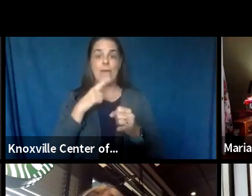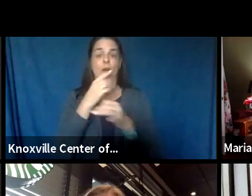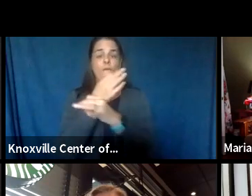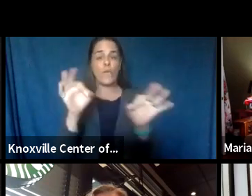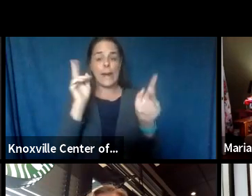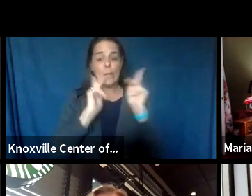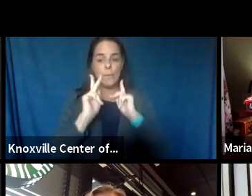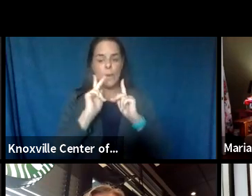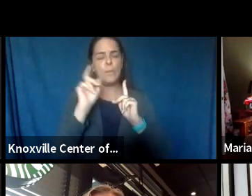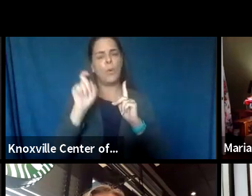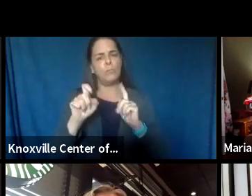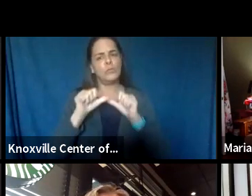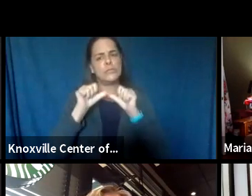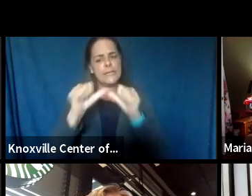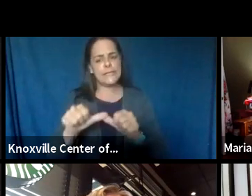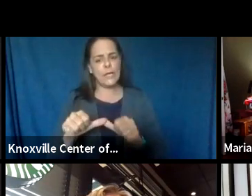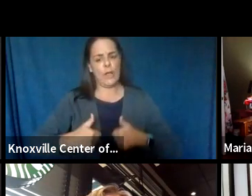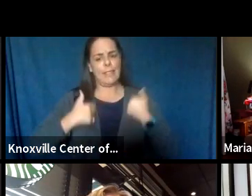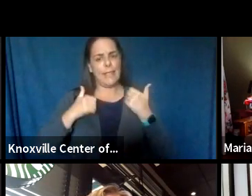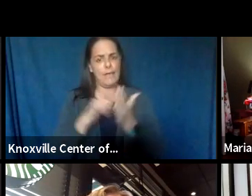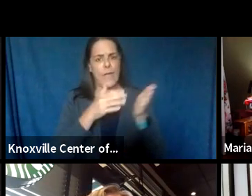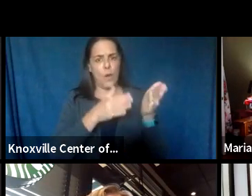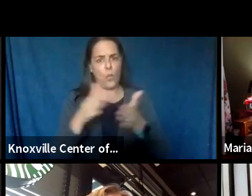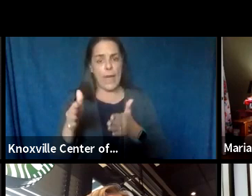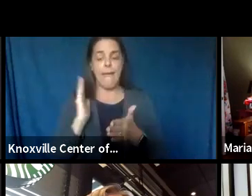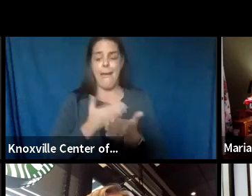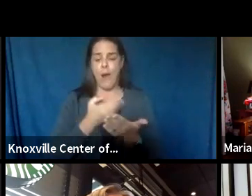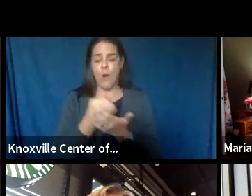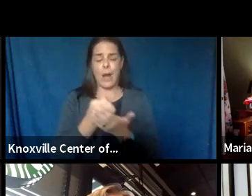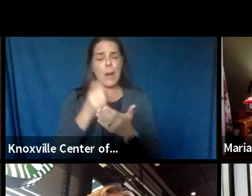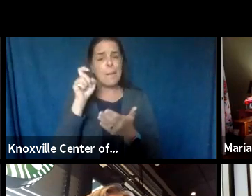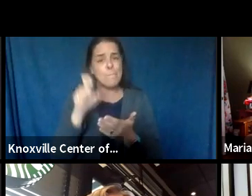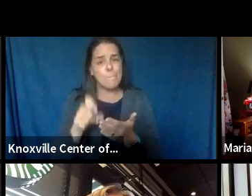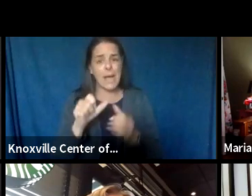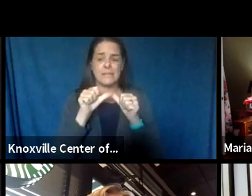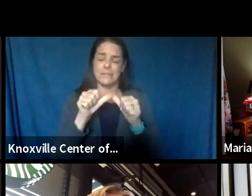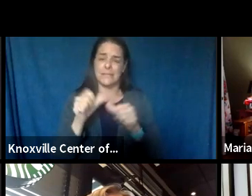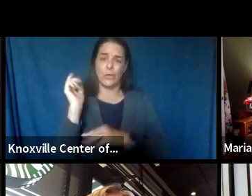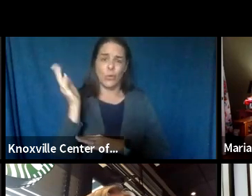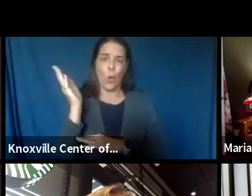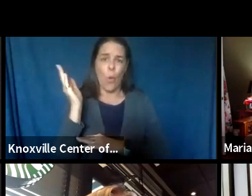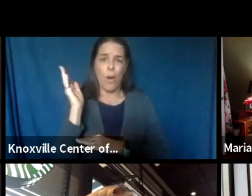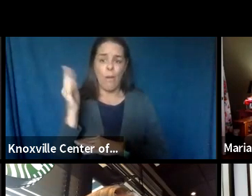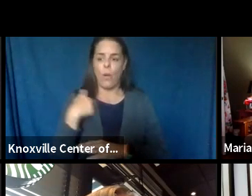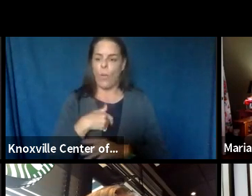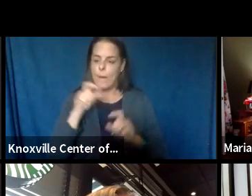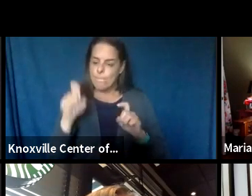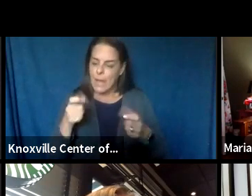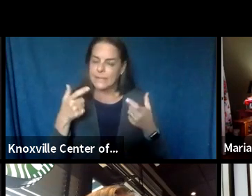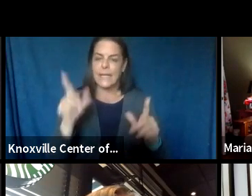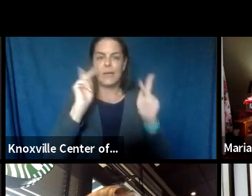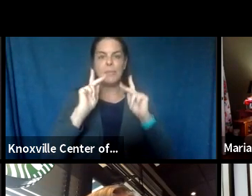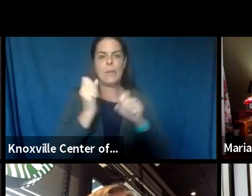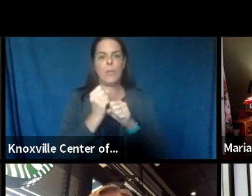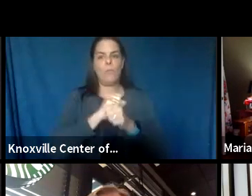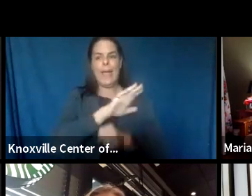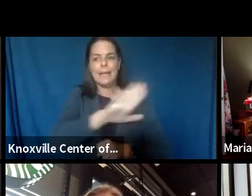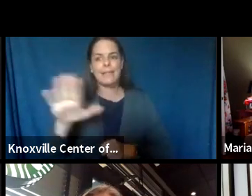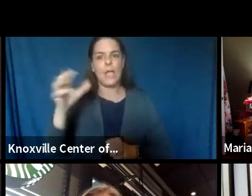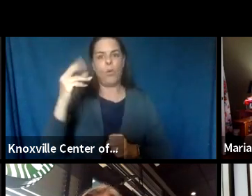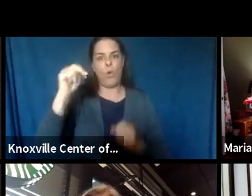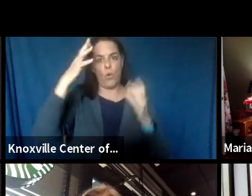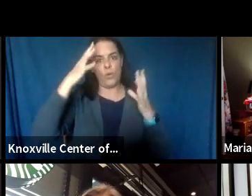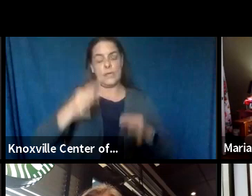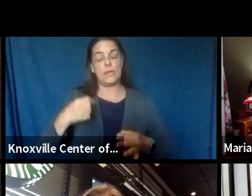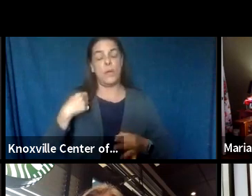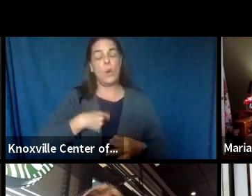live as such. We must keep our economy going. We must allow for our citizens to make decisions for themselves. We must stop